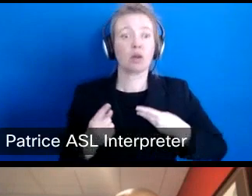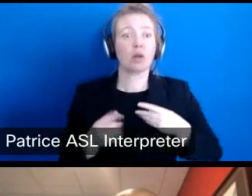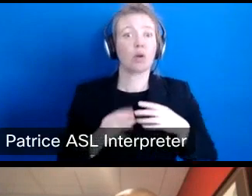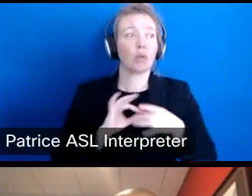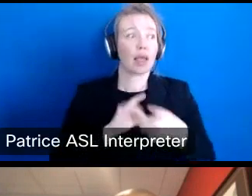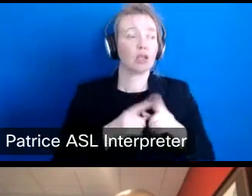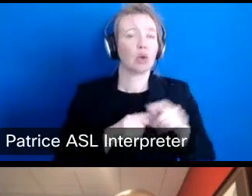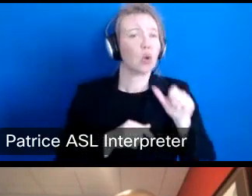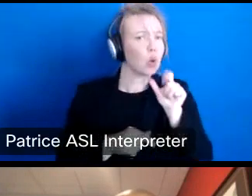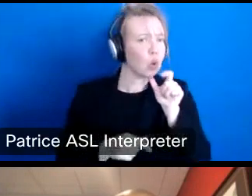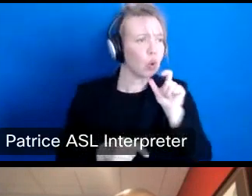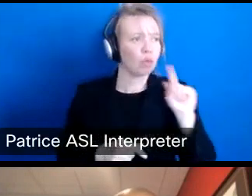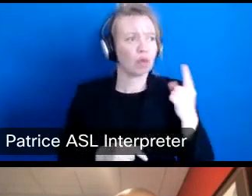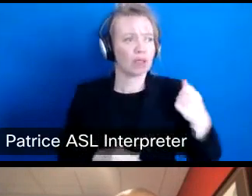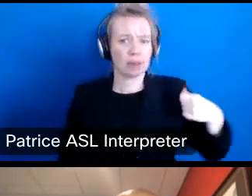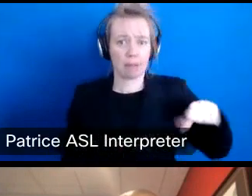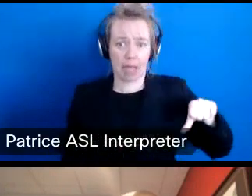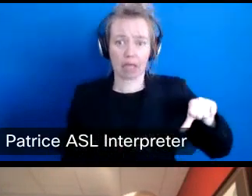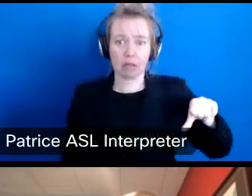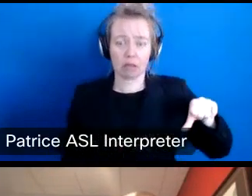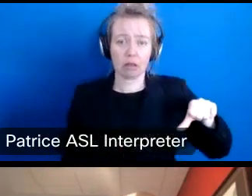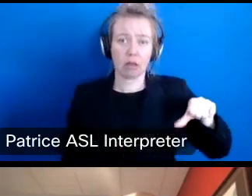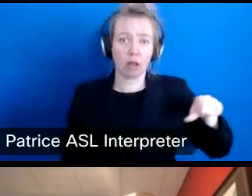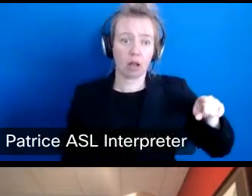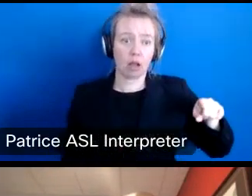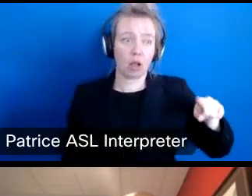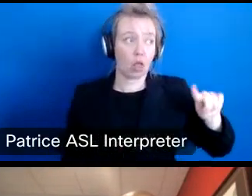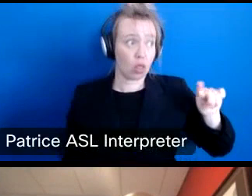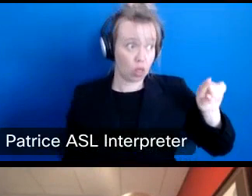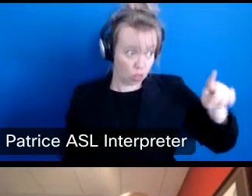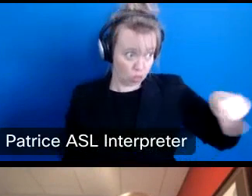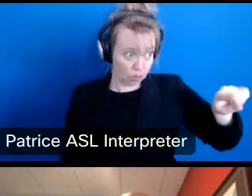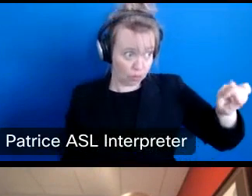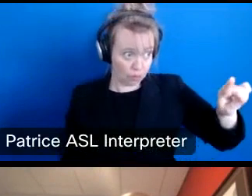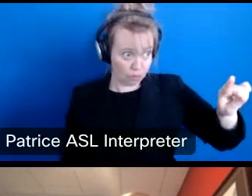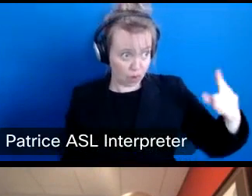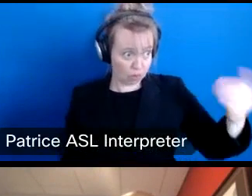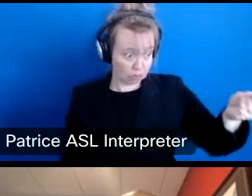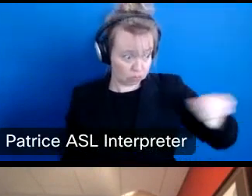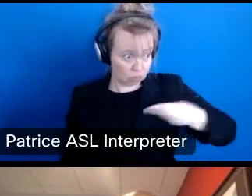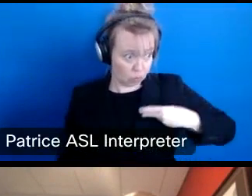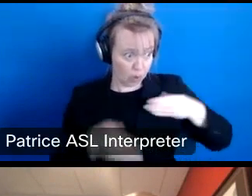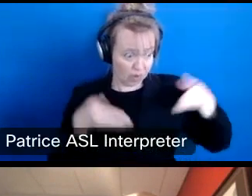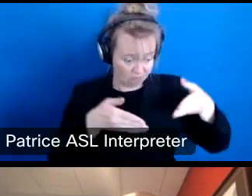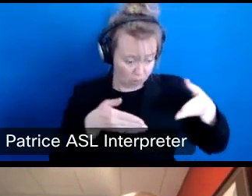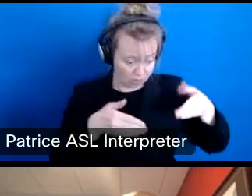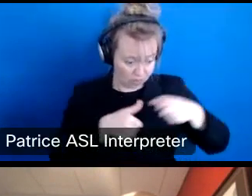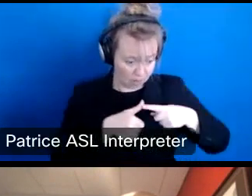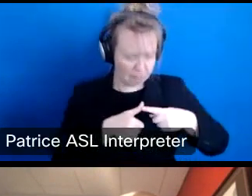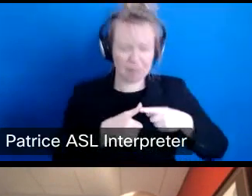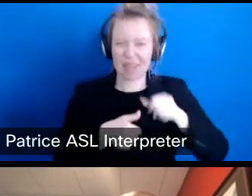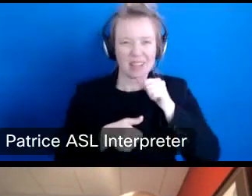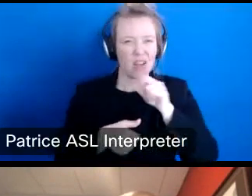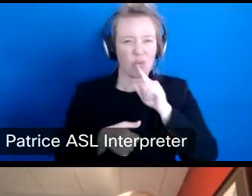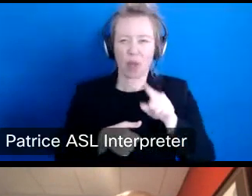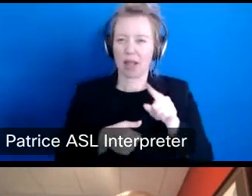in first. And as a result, those that could come in first, then we'd be working and responding to those. But it wasn't necessarily